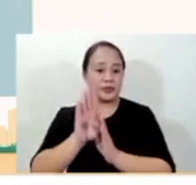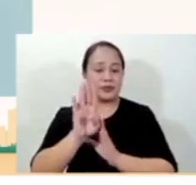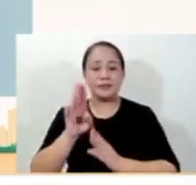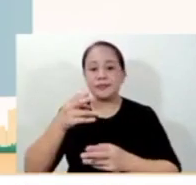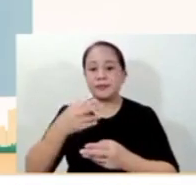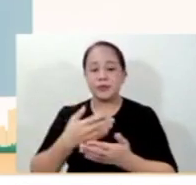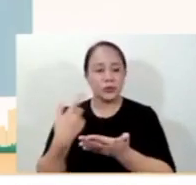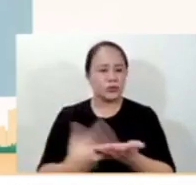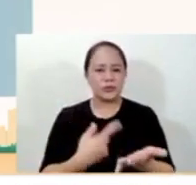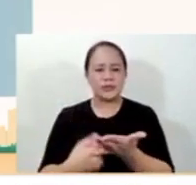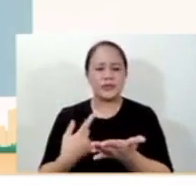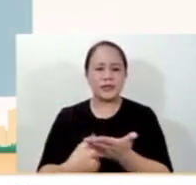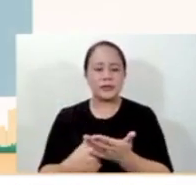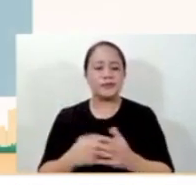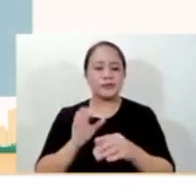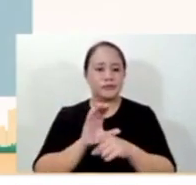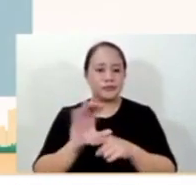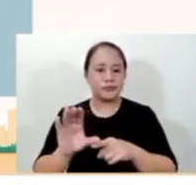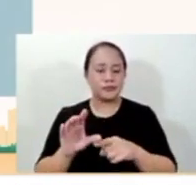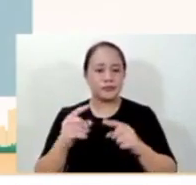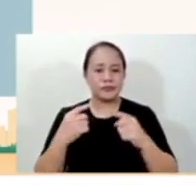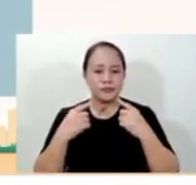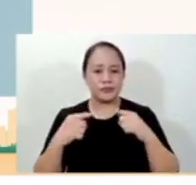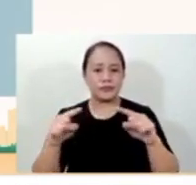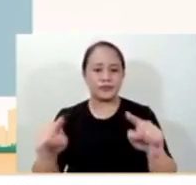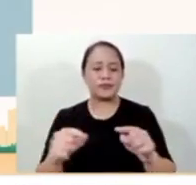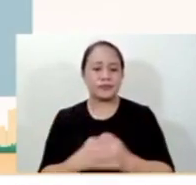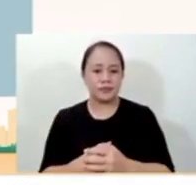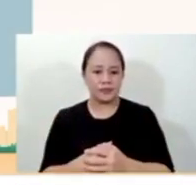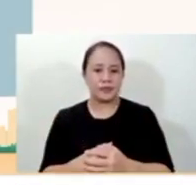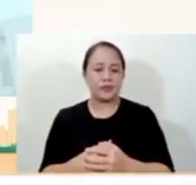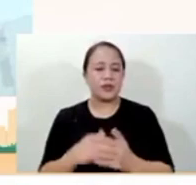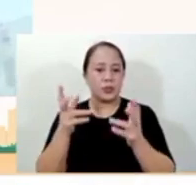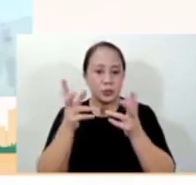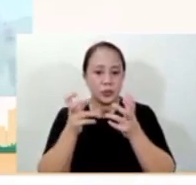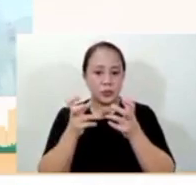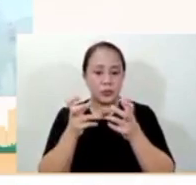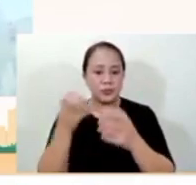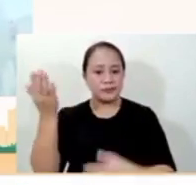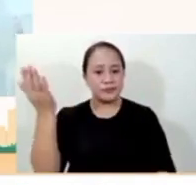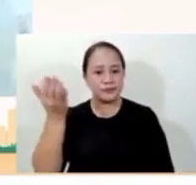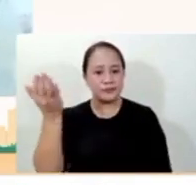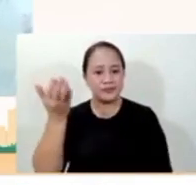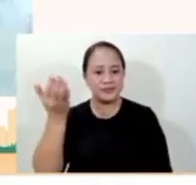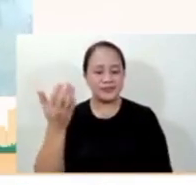to discuss career progression. Let us now listen to this presentation.